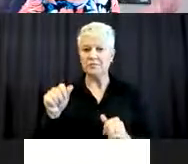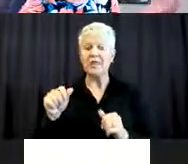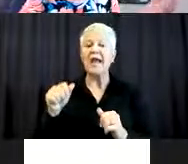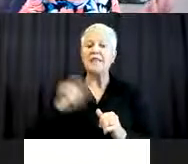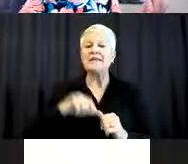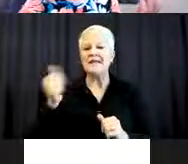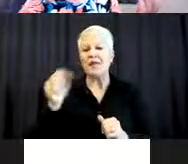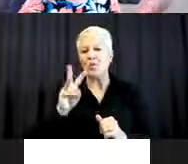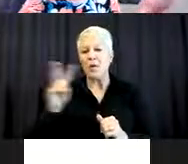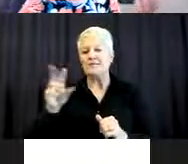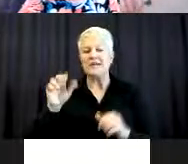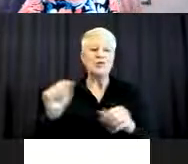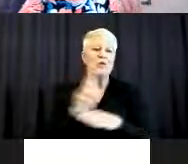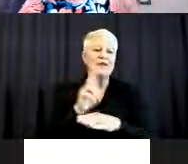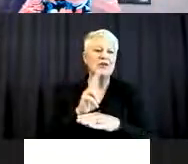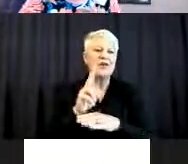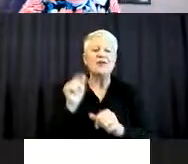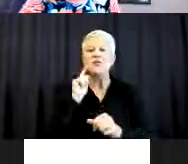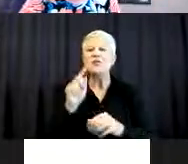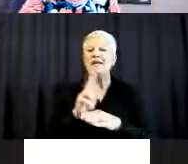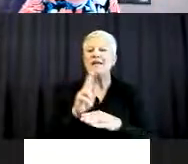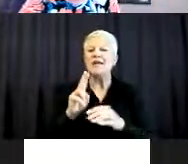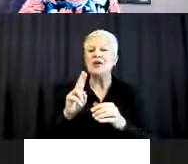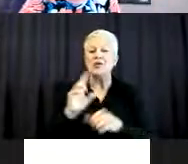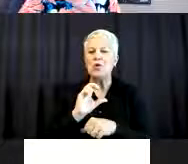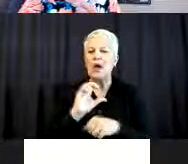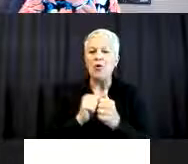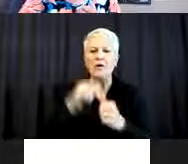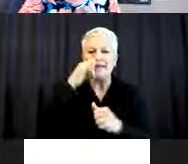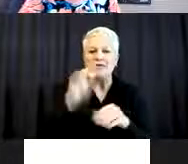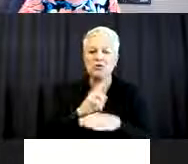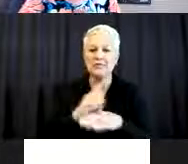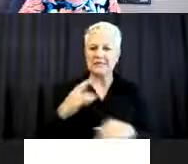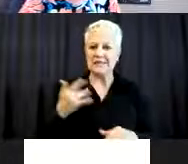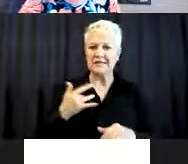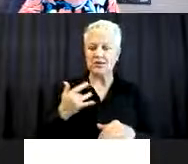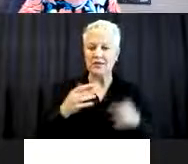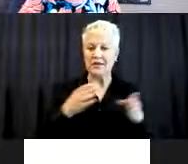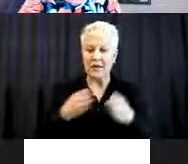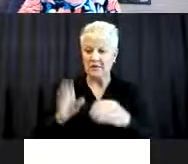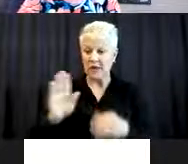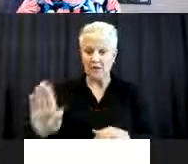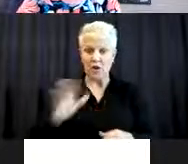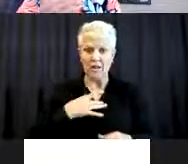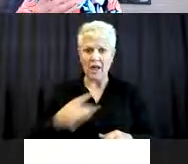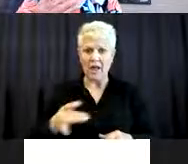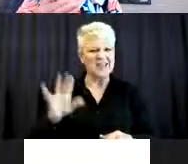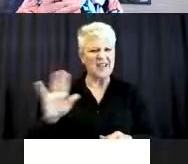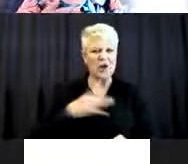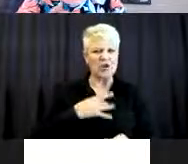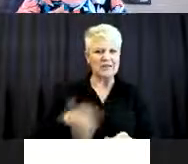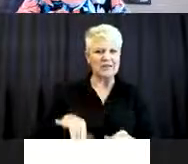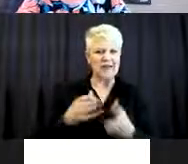can use, it can look at how kids use sensory channels and then their likes and dislikes of